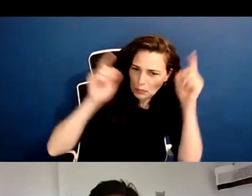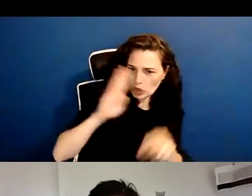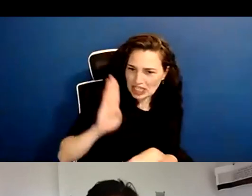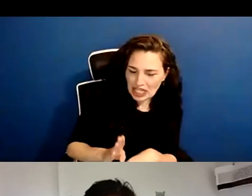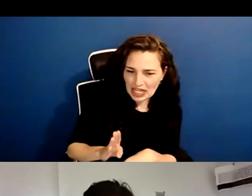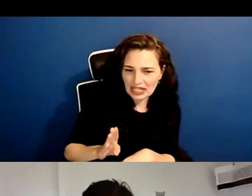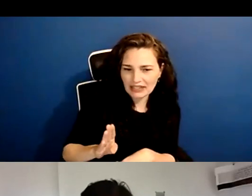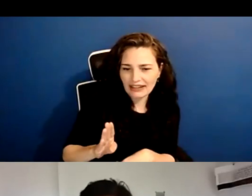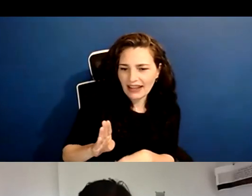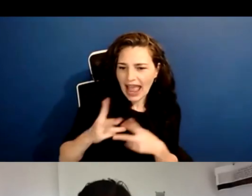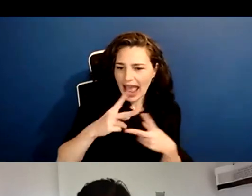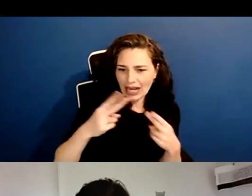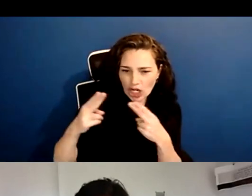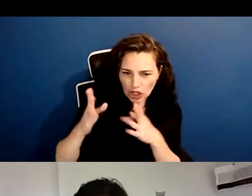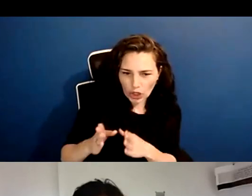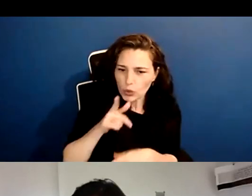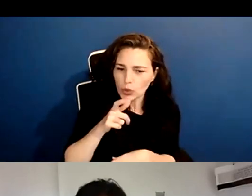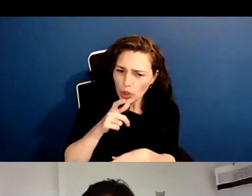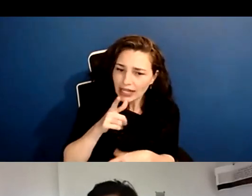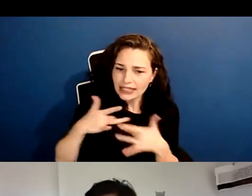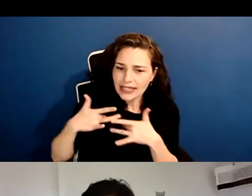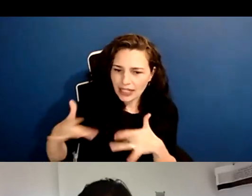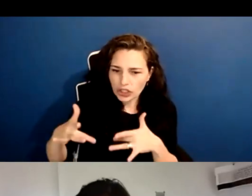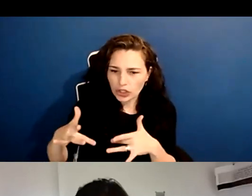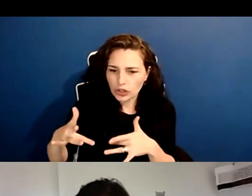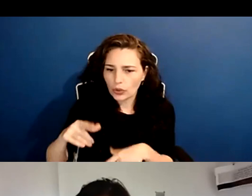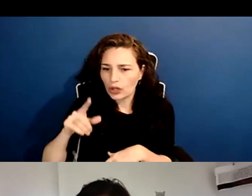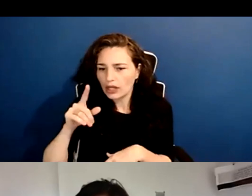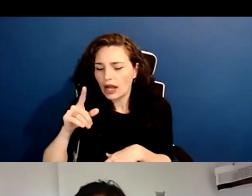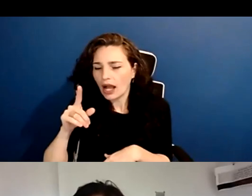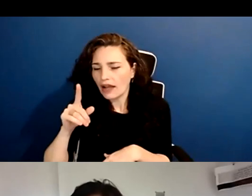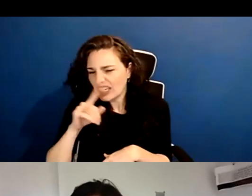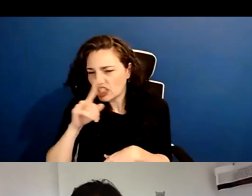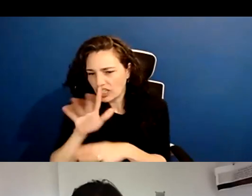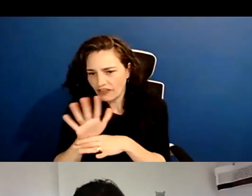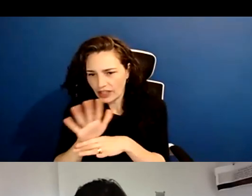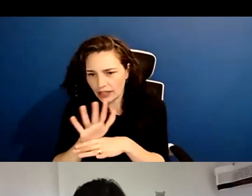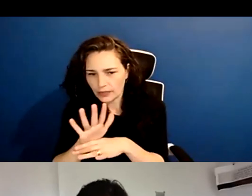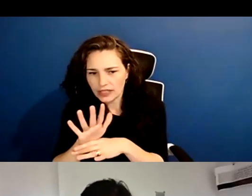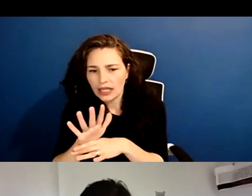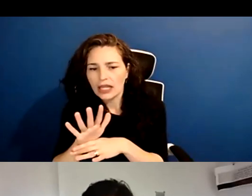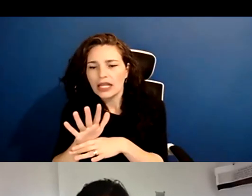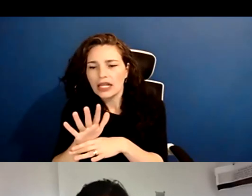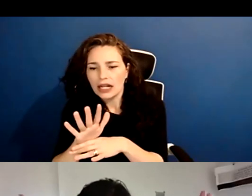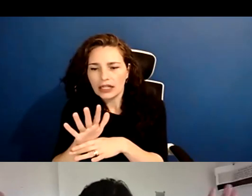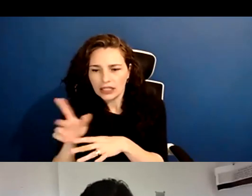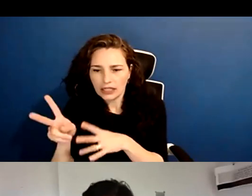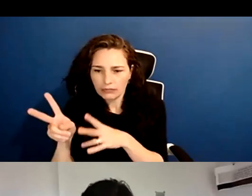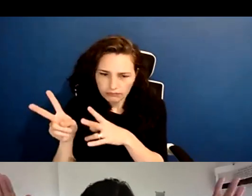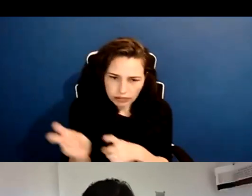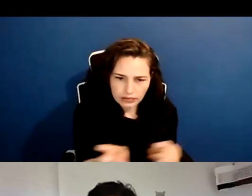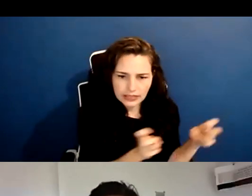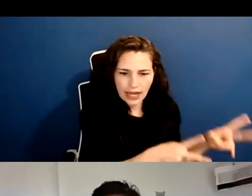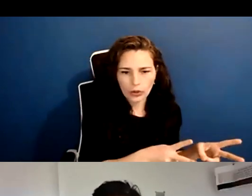our longer 10 minute sample, because right, we couldn't send him all the footage at that point. Right. And he just downloaded our